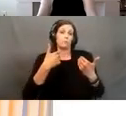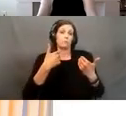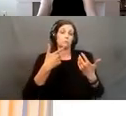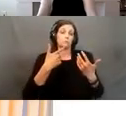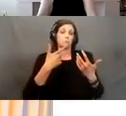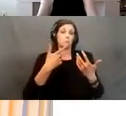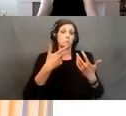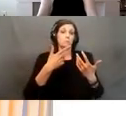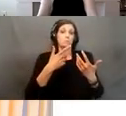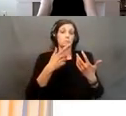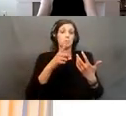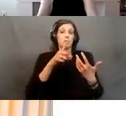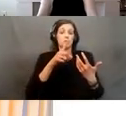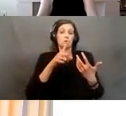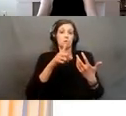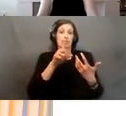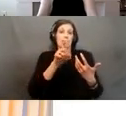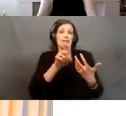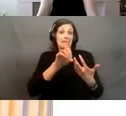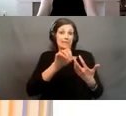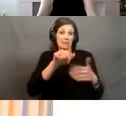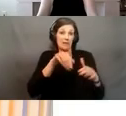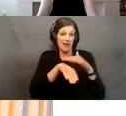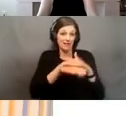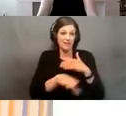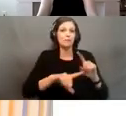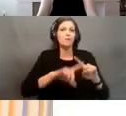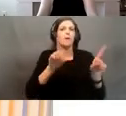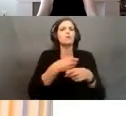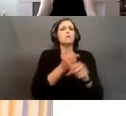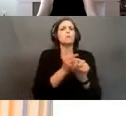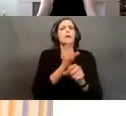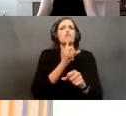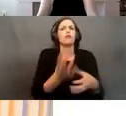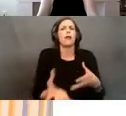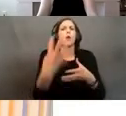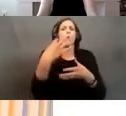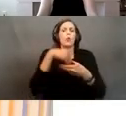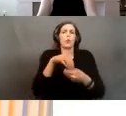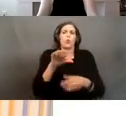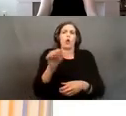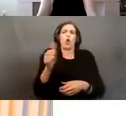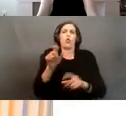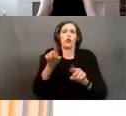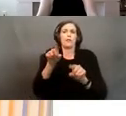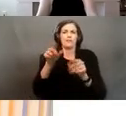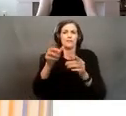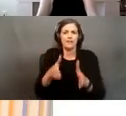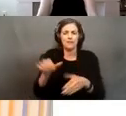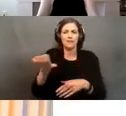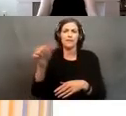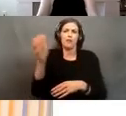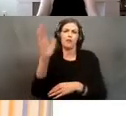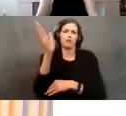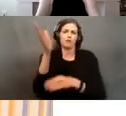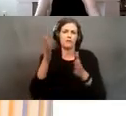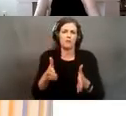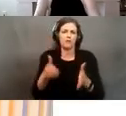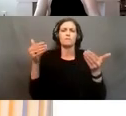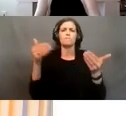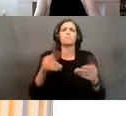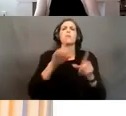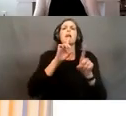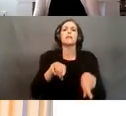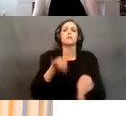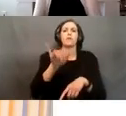be inclusive to other attendees and to other presenters. So let's answer that